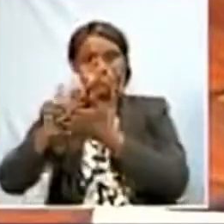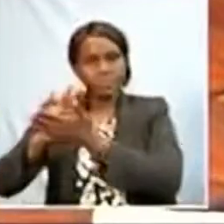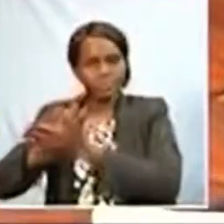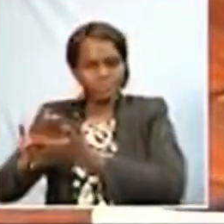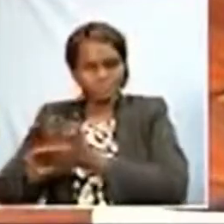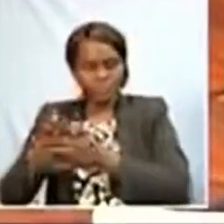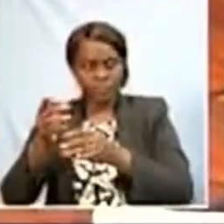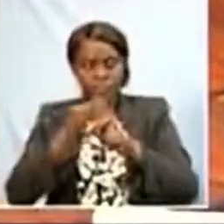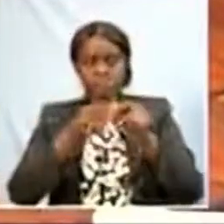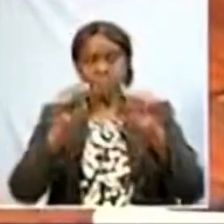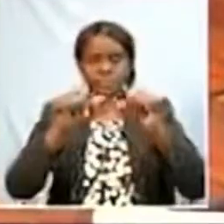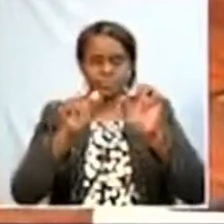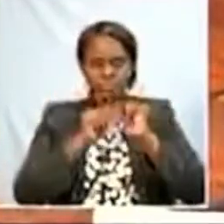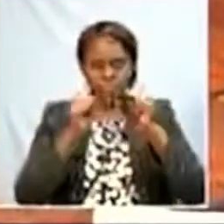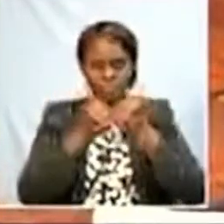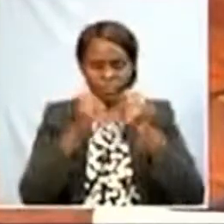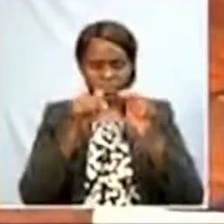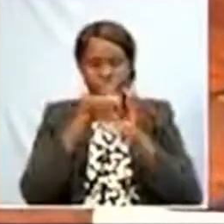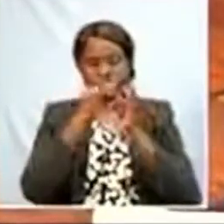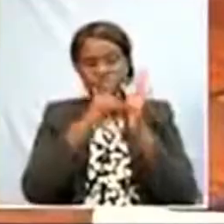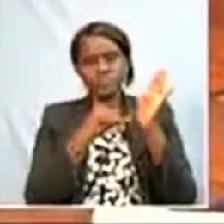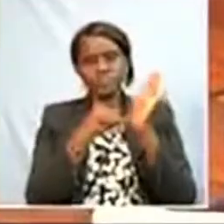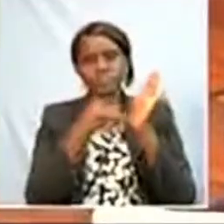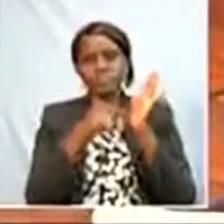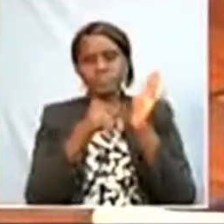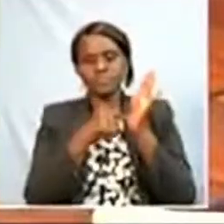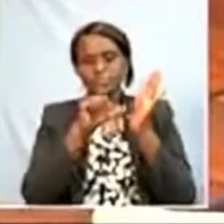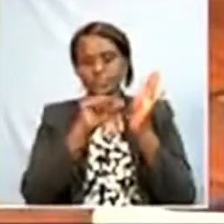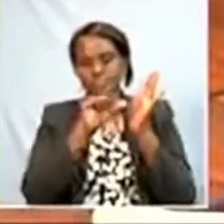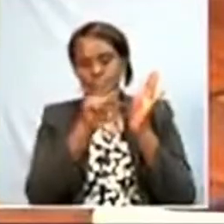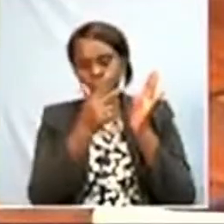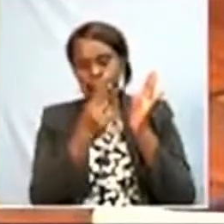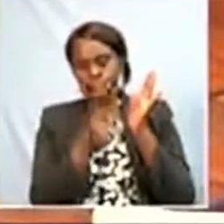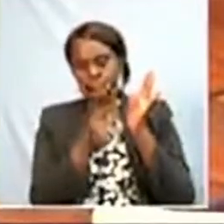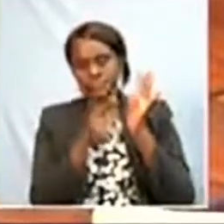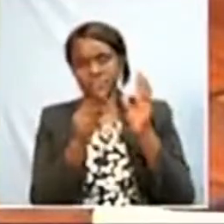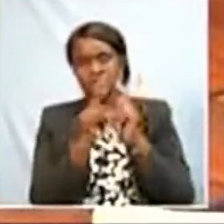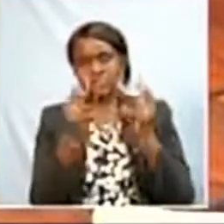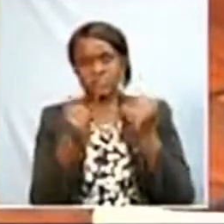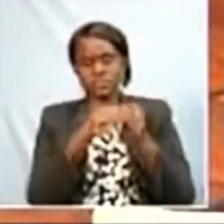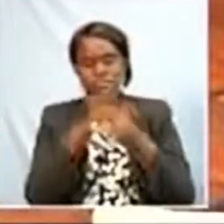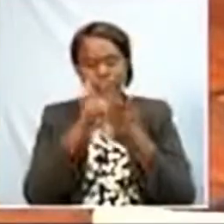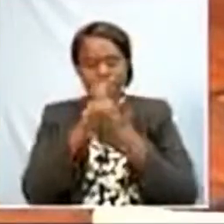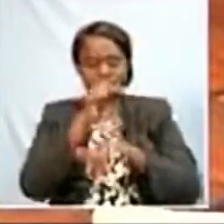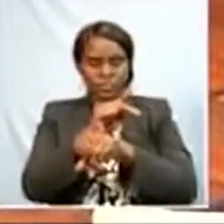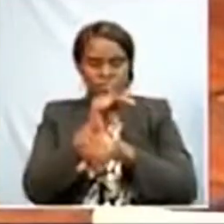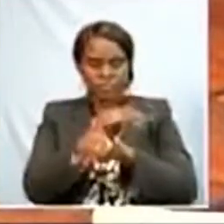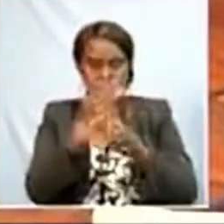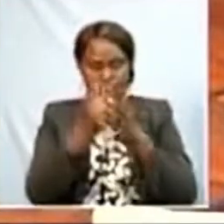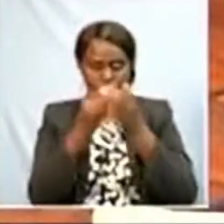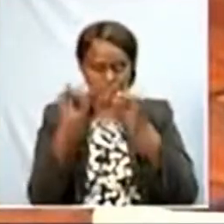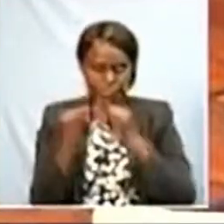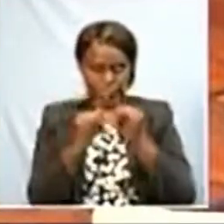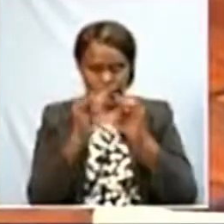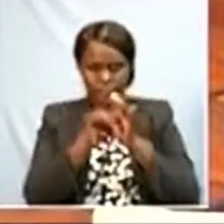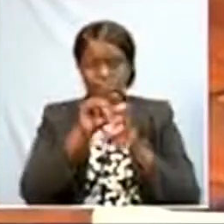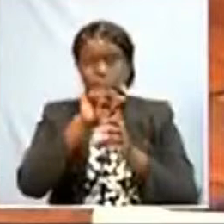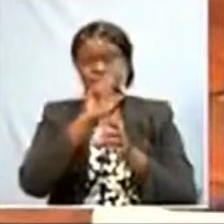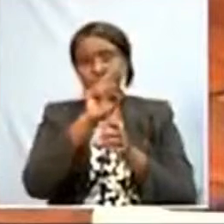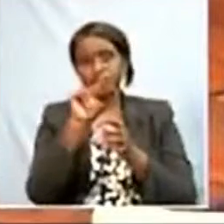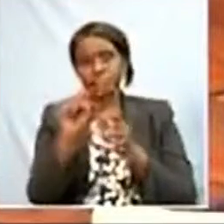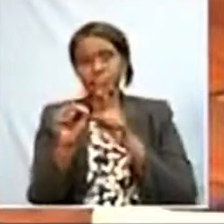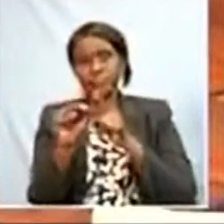by the Attorney General, and that was in January 2023. So all the projects were implemented in